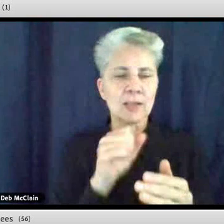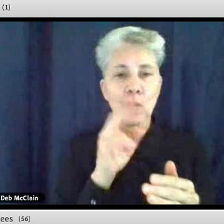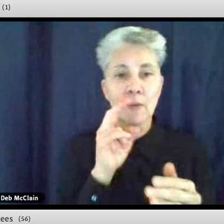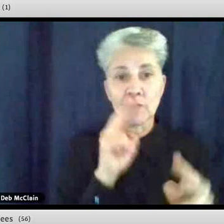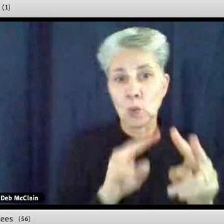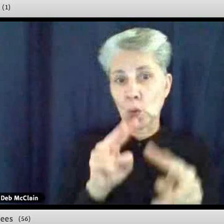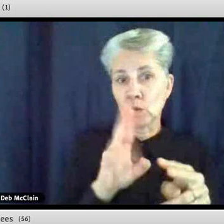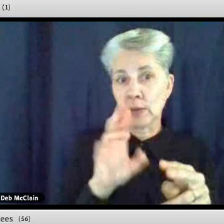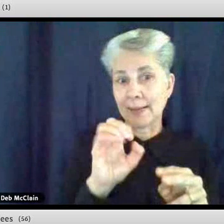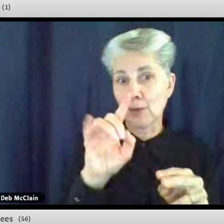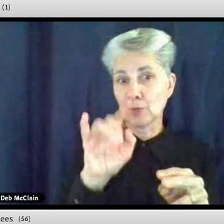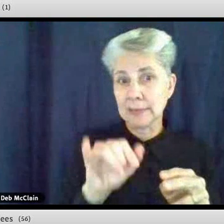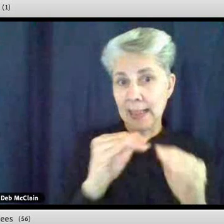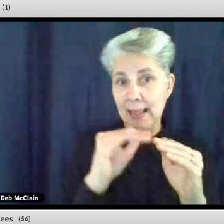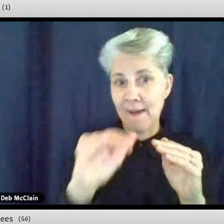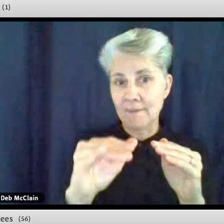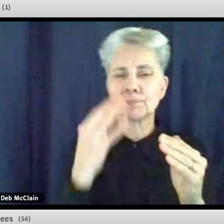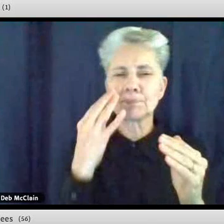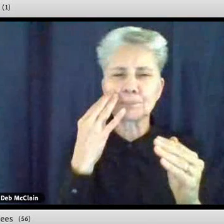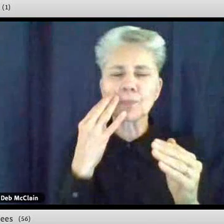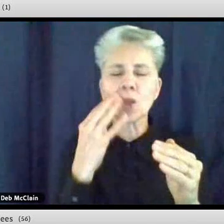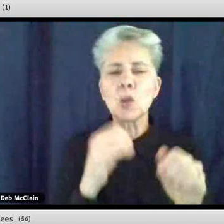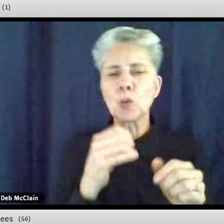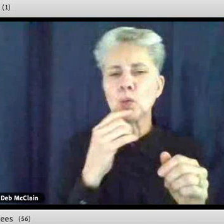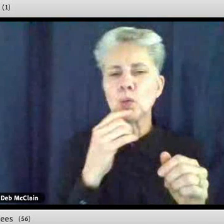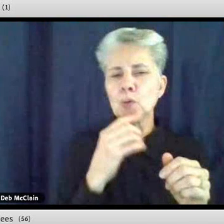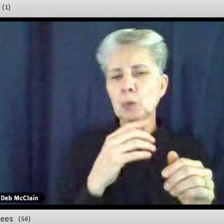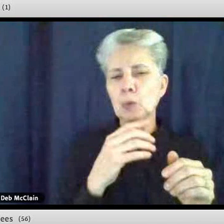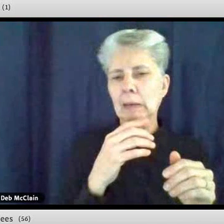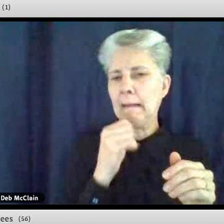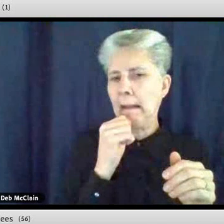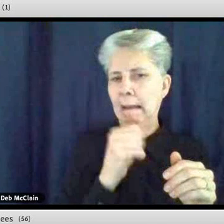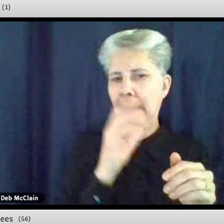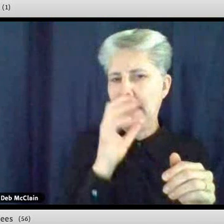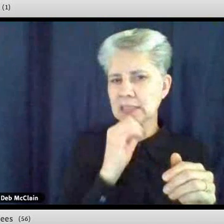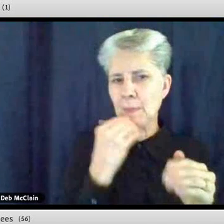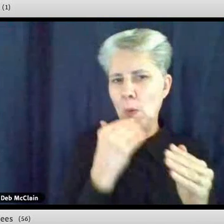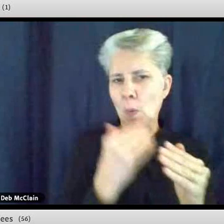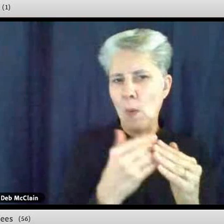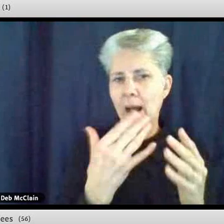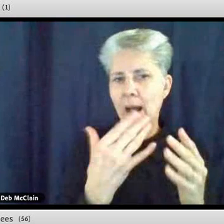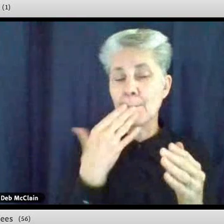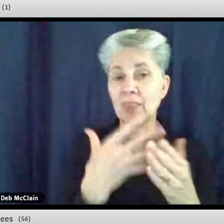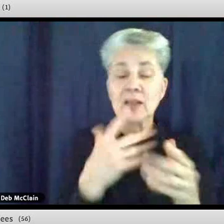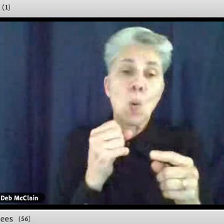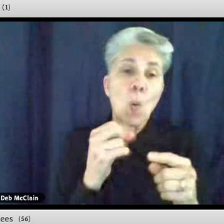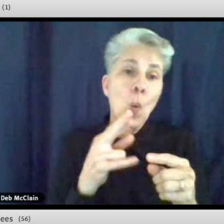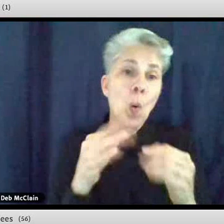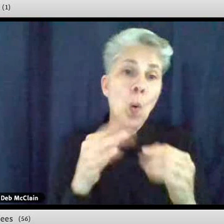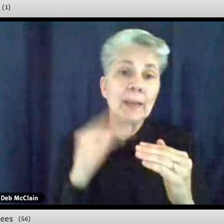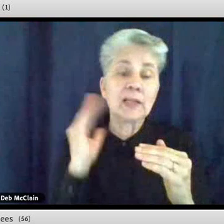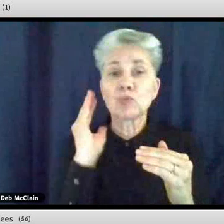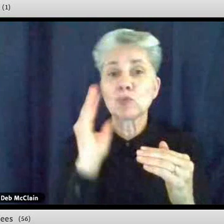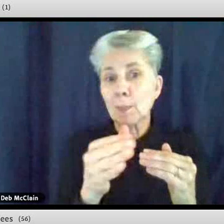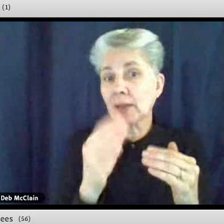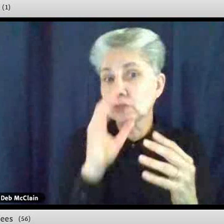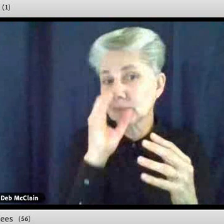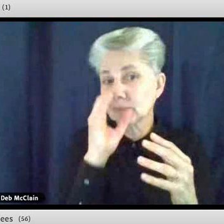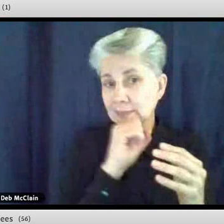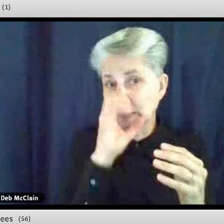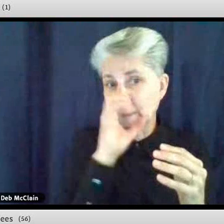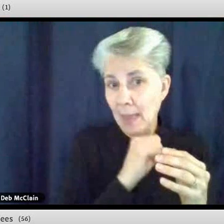county level, you could underestimate how bad things are. On the other hand, it could give you a slight bit